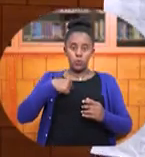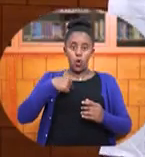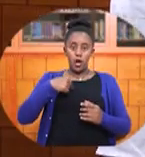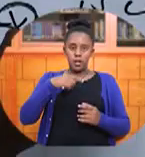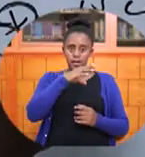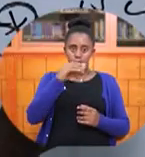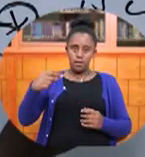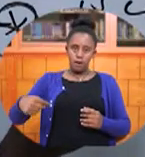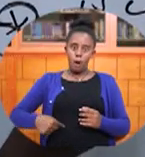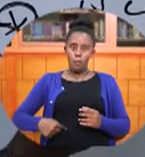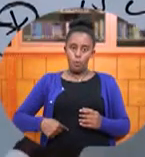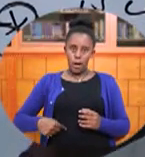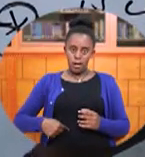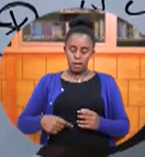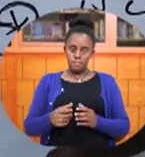abdomen.